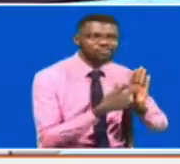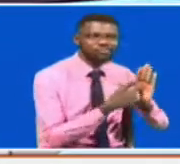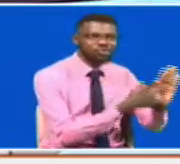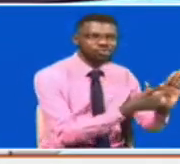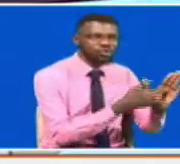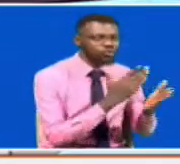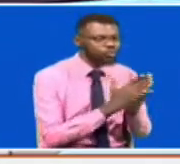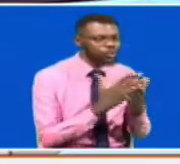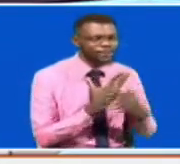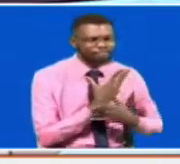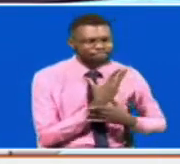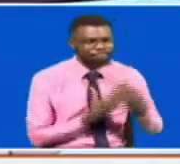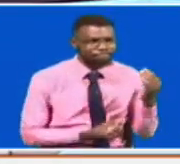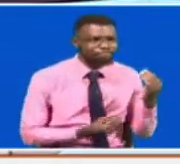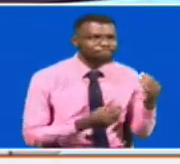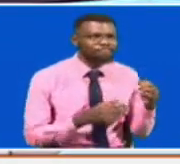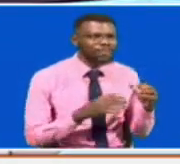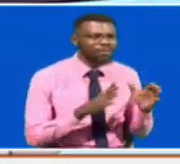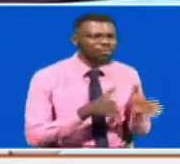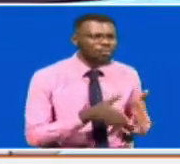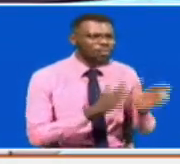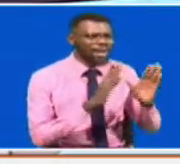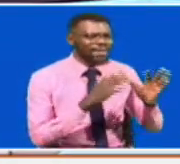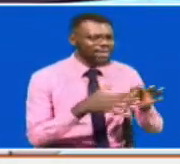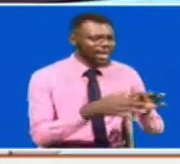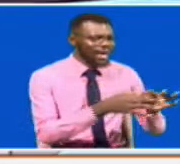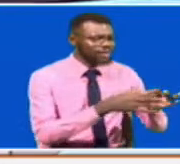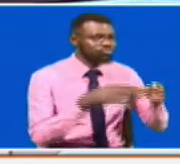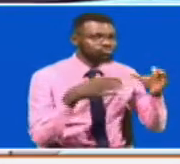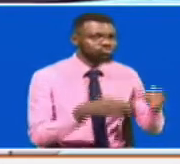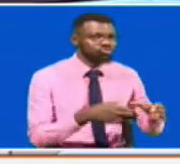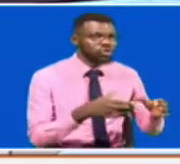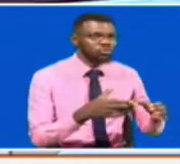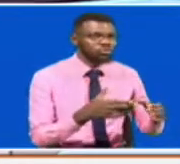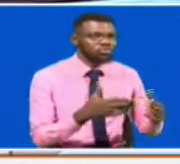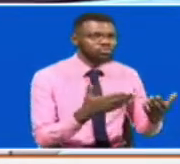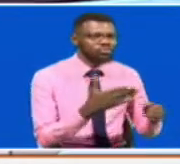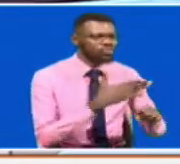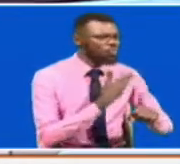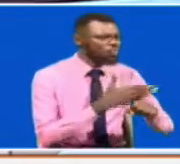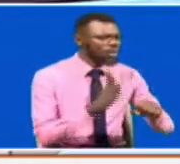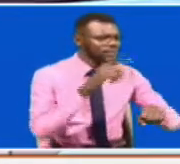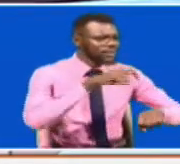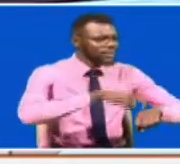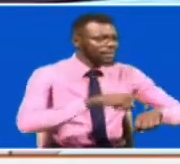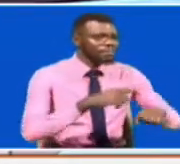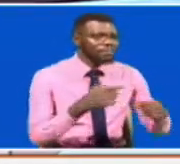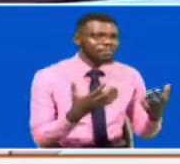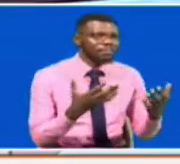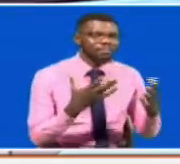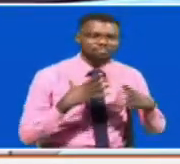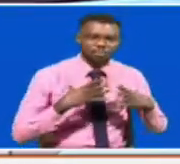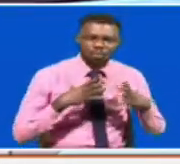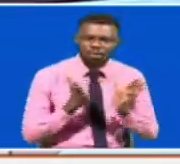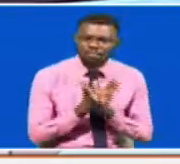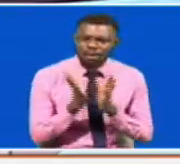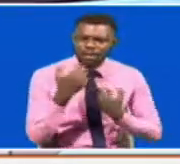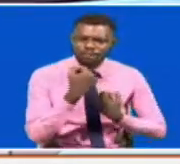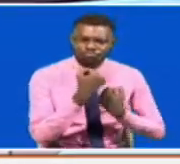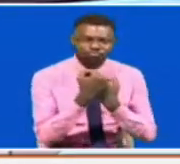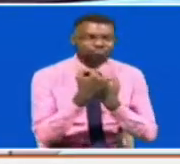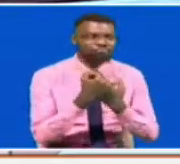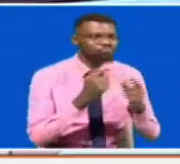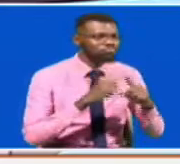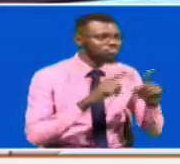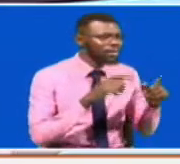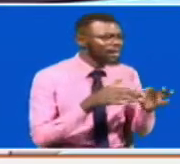deep disappointment at the casual manner in which the Azimio team squandered tremendous goodwill it enjoyed from the greater public. Kenyan public. That's